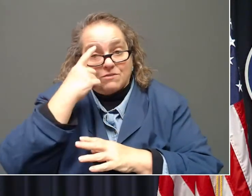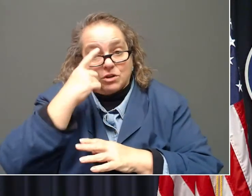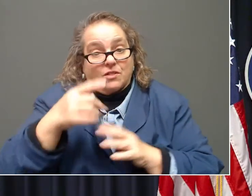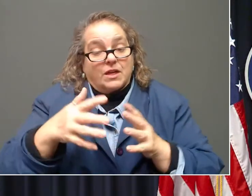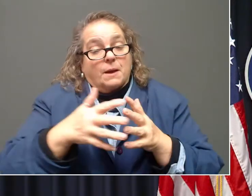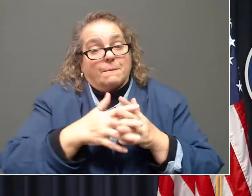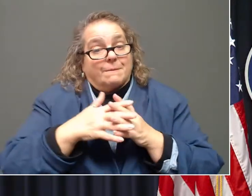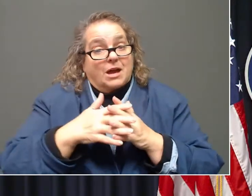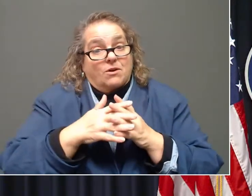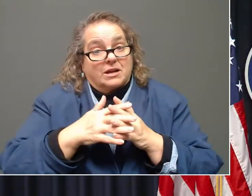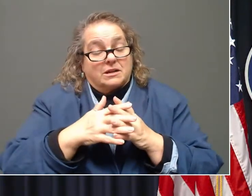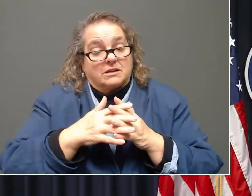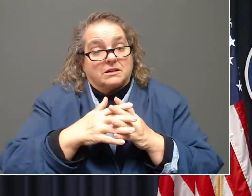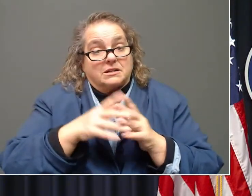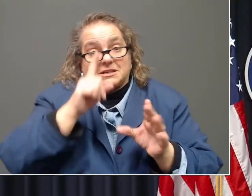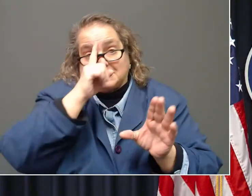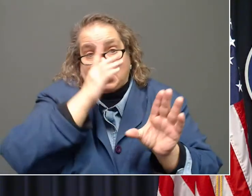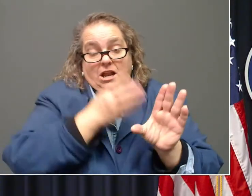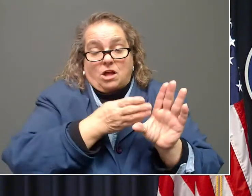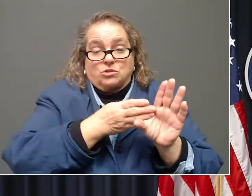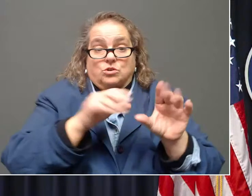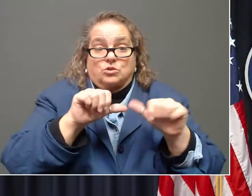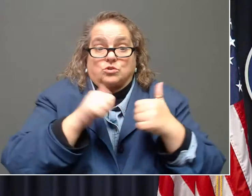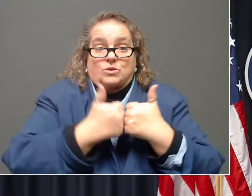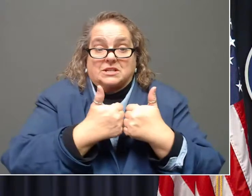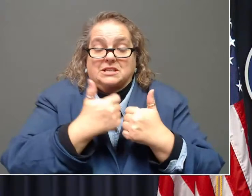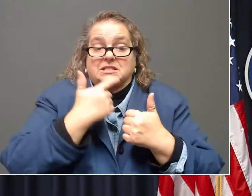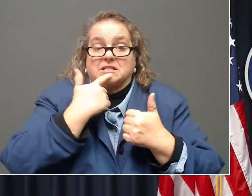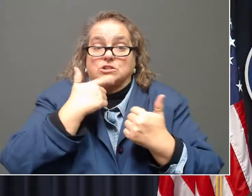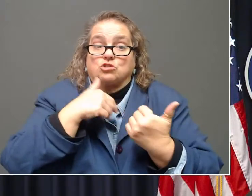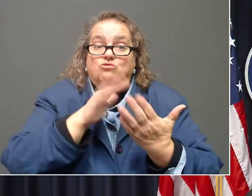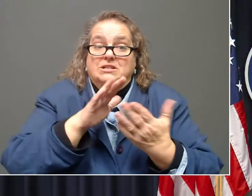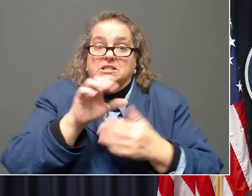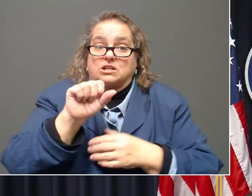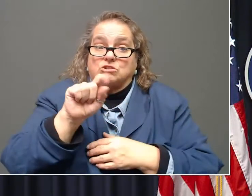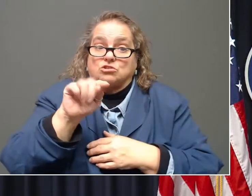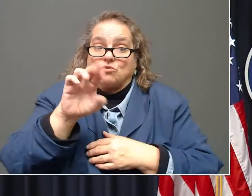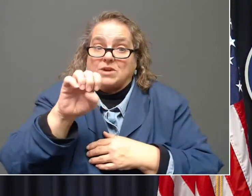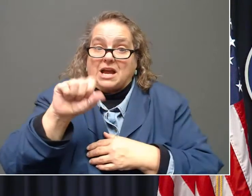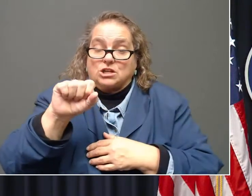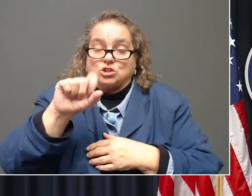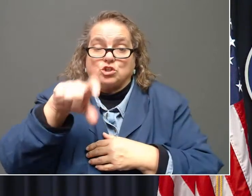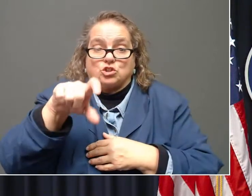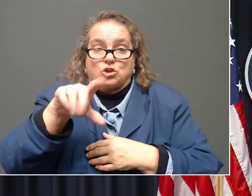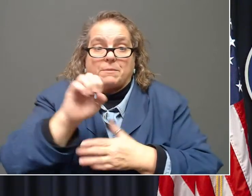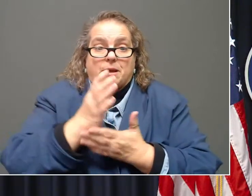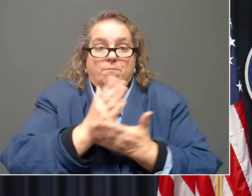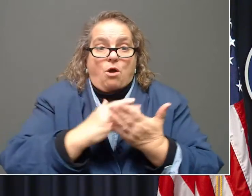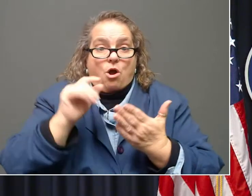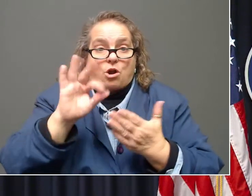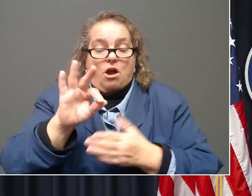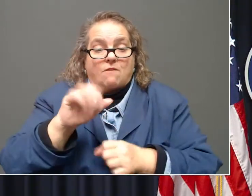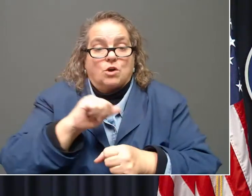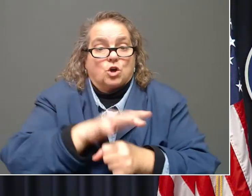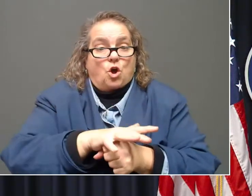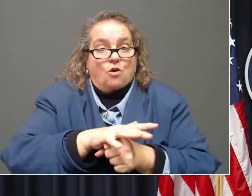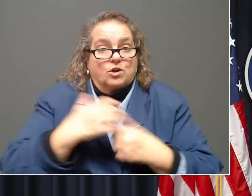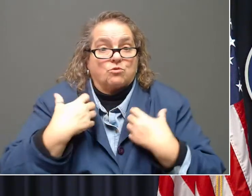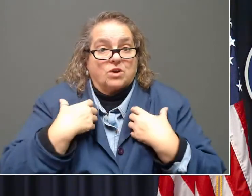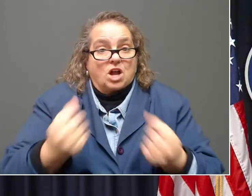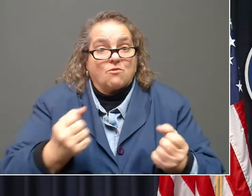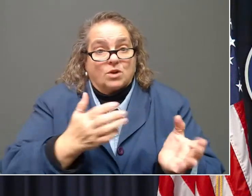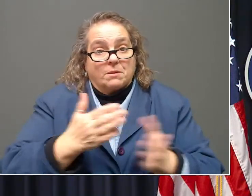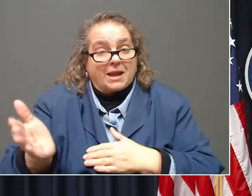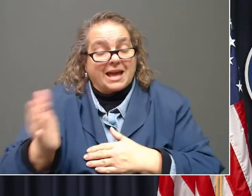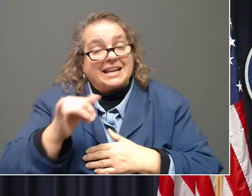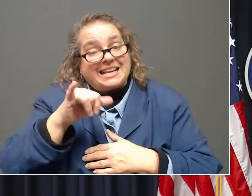focusing on claims. But I think we're at the point now where we realize that we can get through more claims if